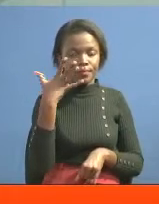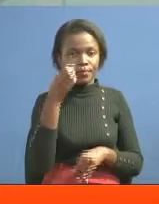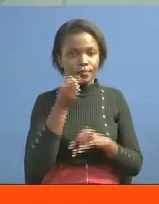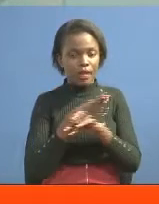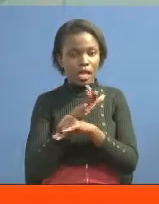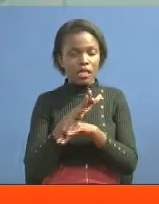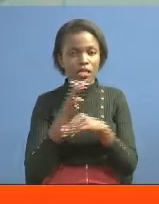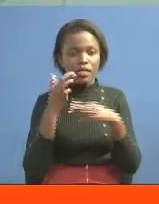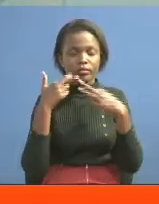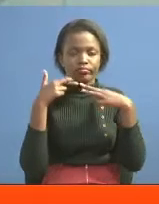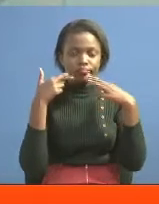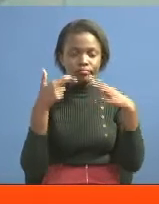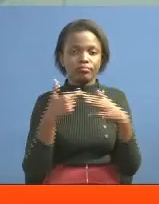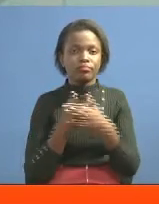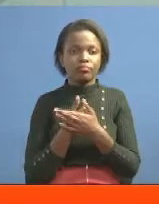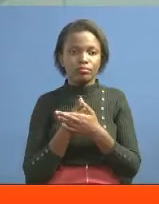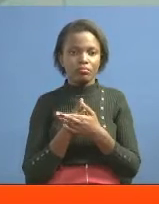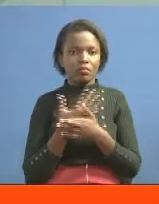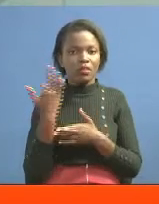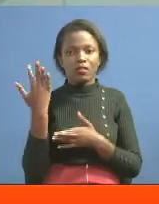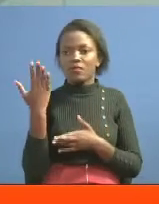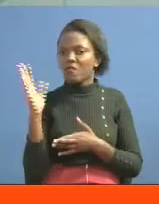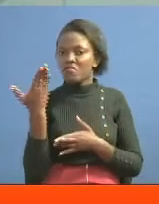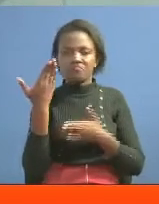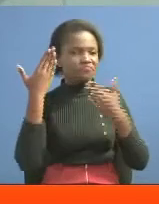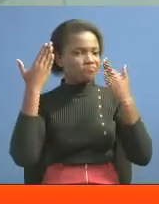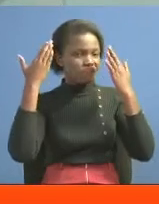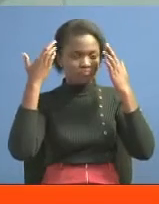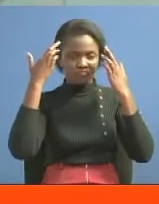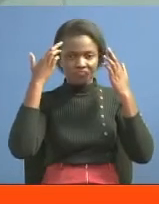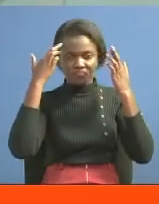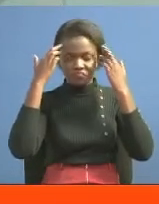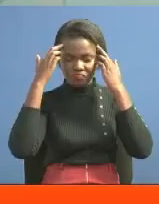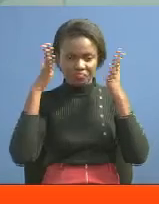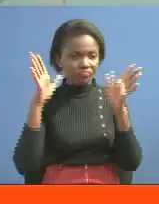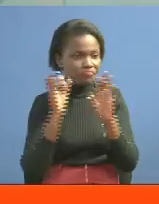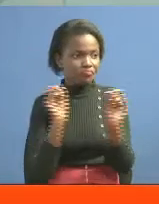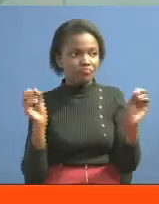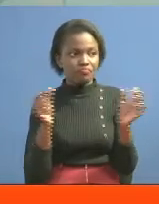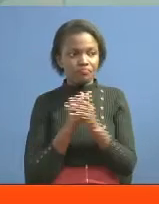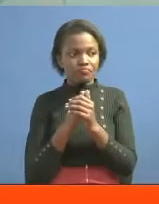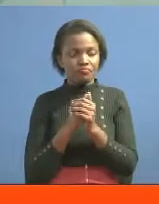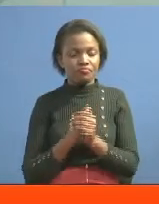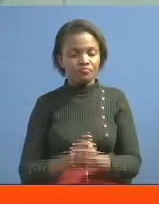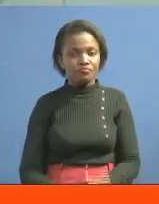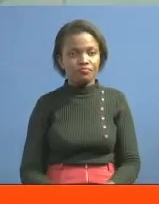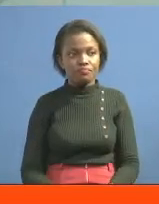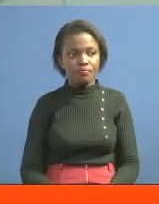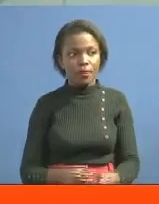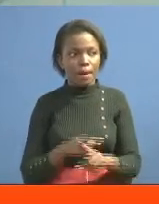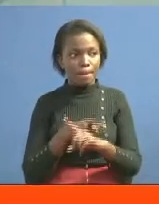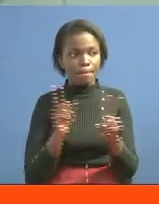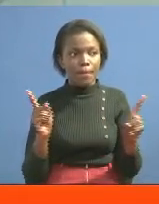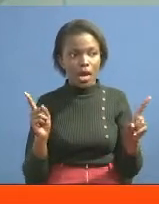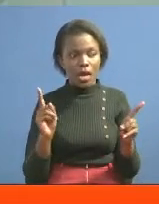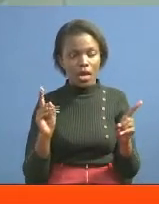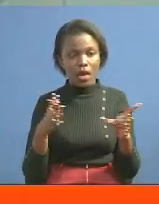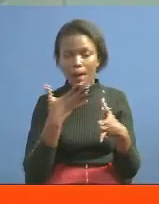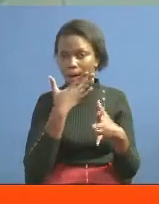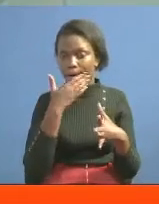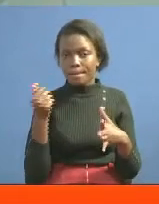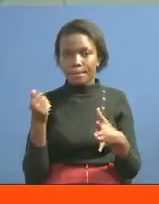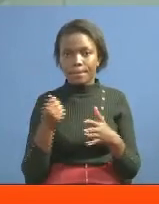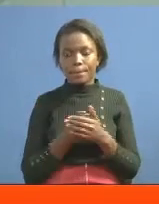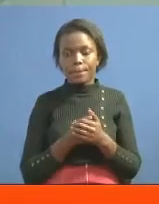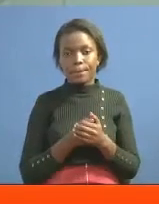pandemic response. I can't remember the fourth one. And so this was very designated giving. But then the better thing for